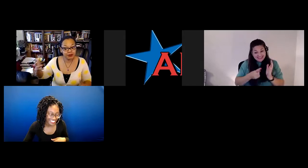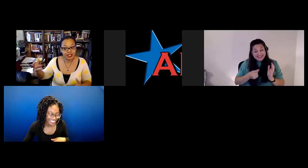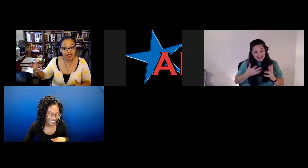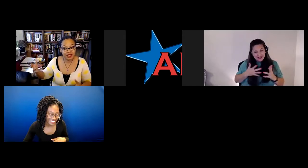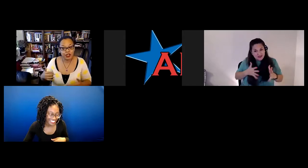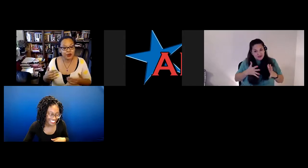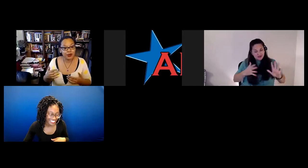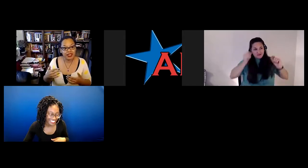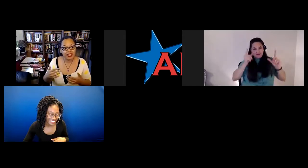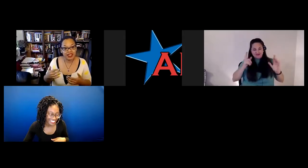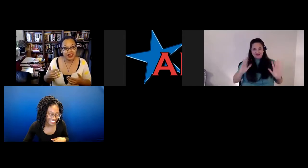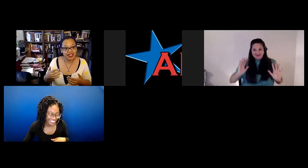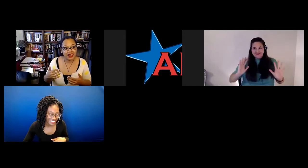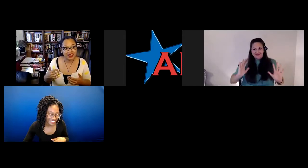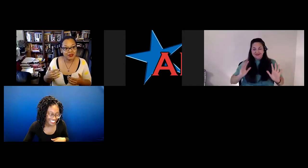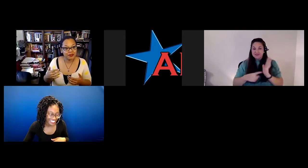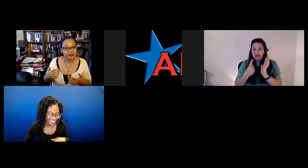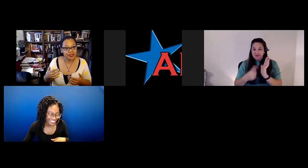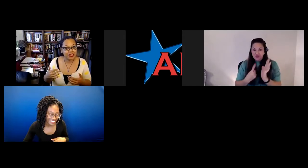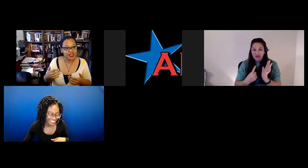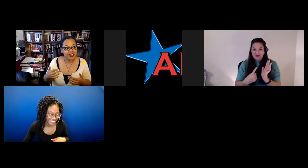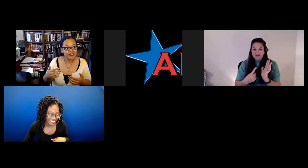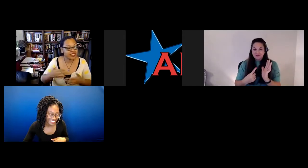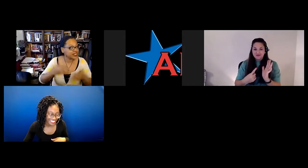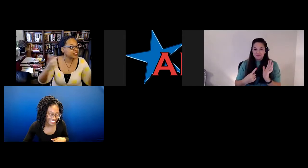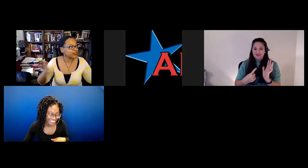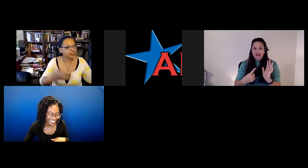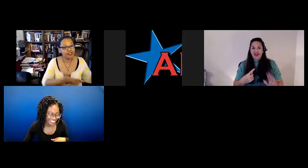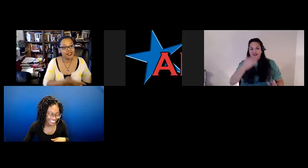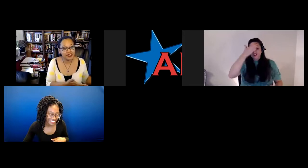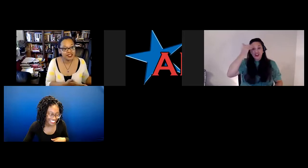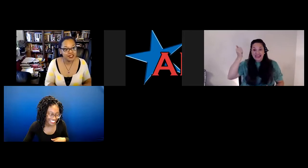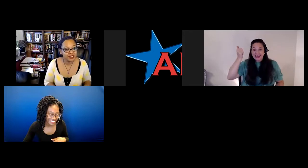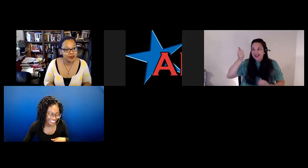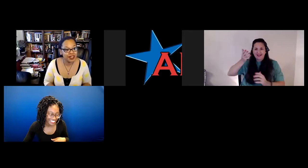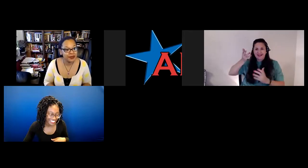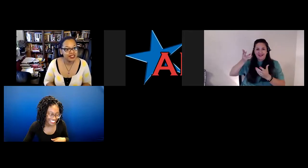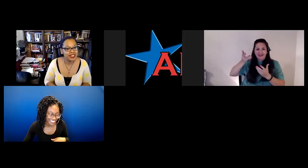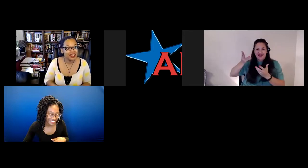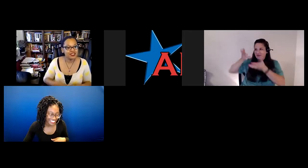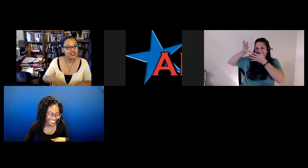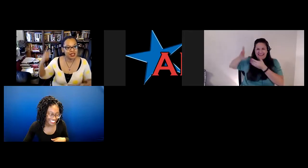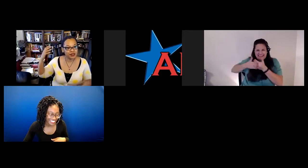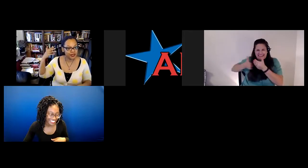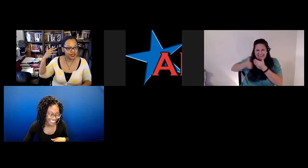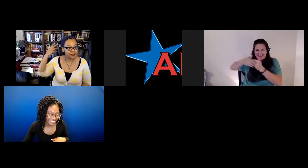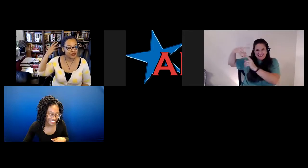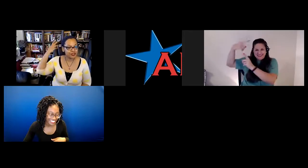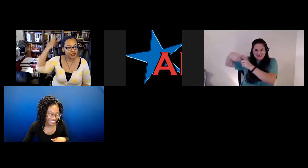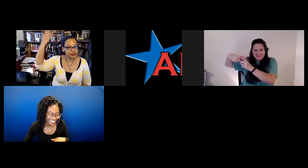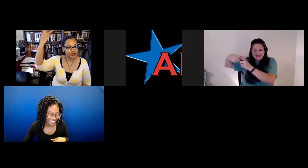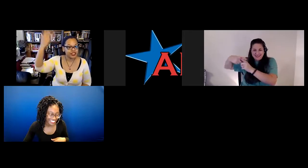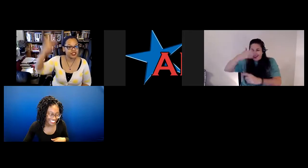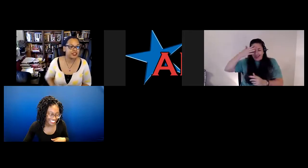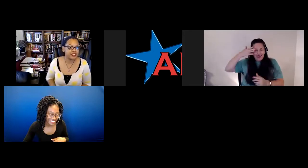some times when I forget that I live at the intersection of two highways. And so now it's become a sort of